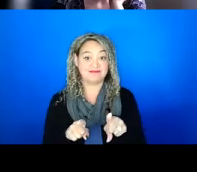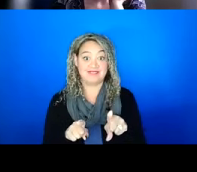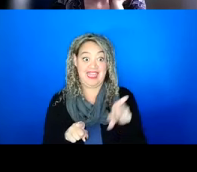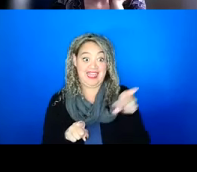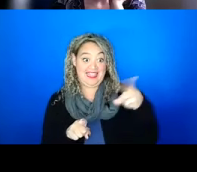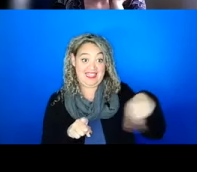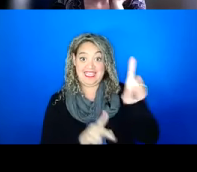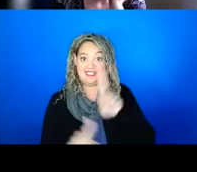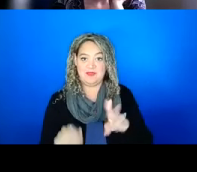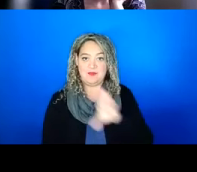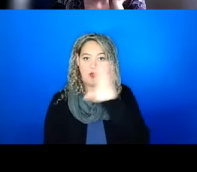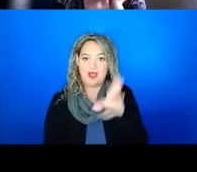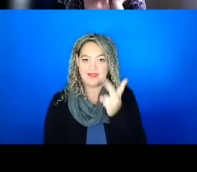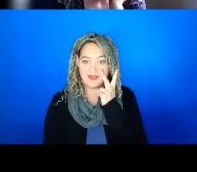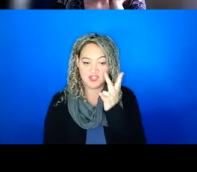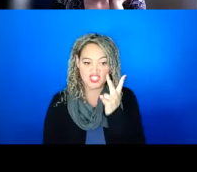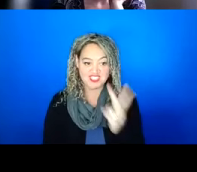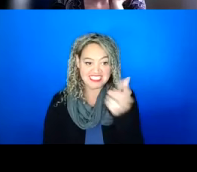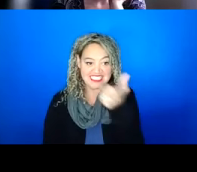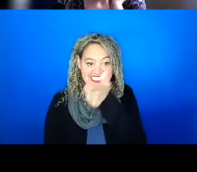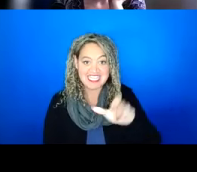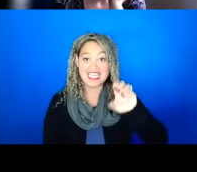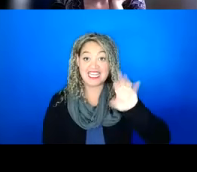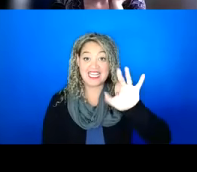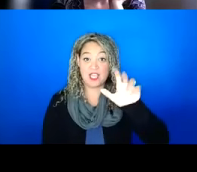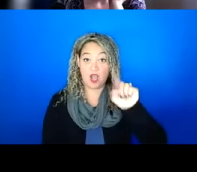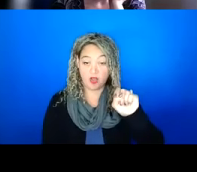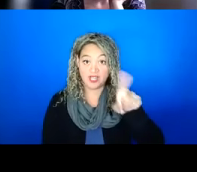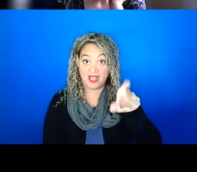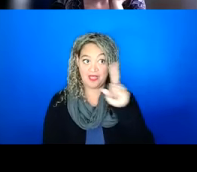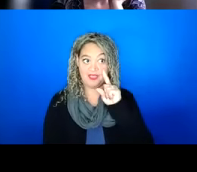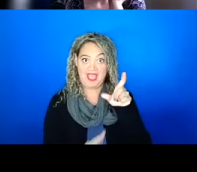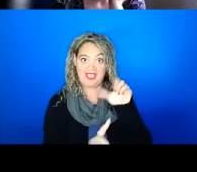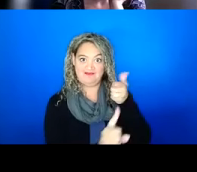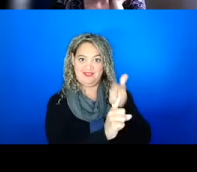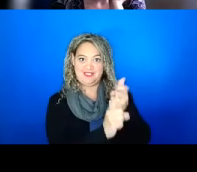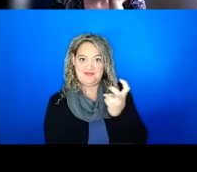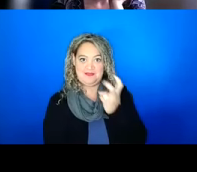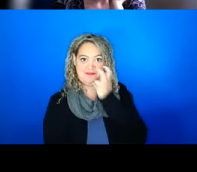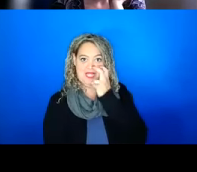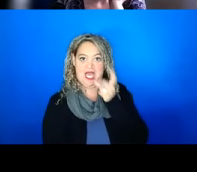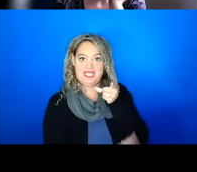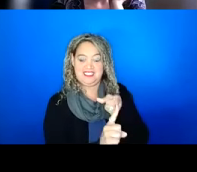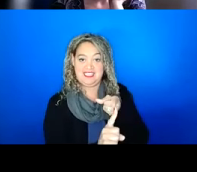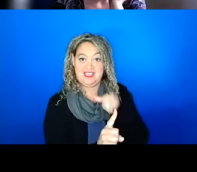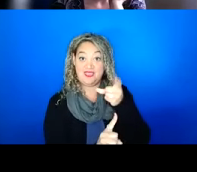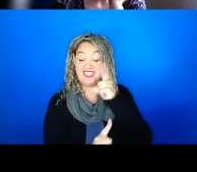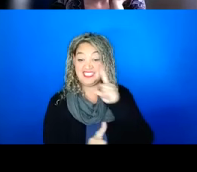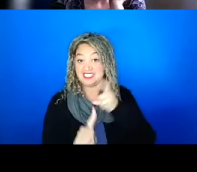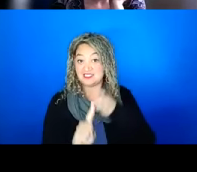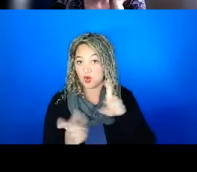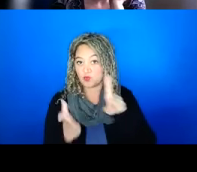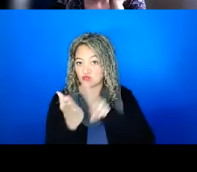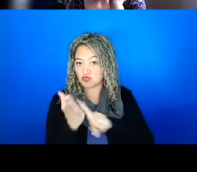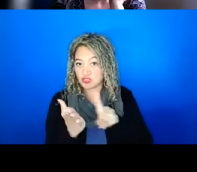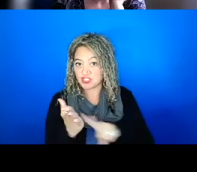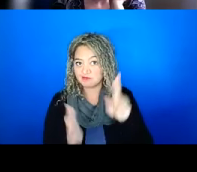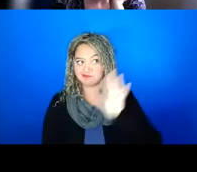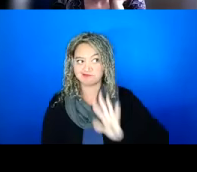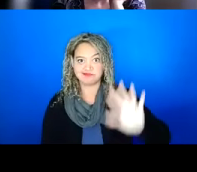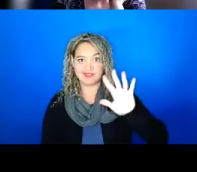never seen any objects. They're congenitally blind. This is one of a series of studies actually going back into